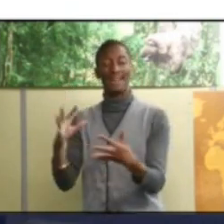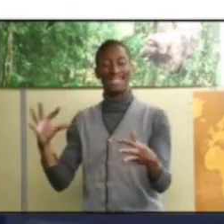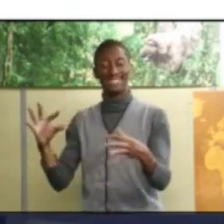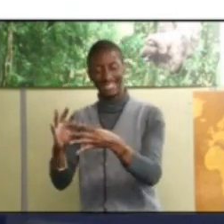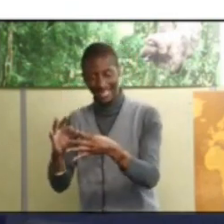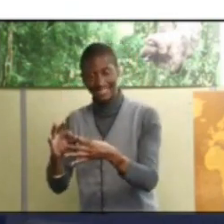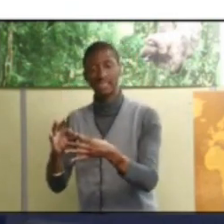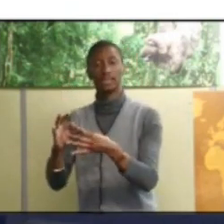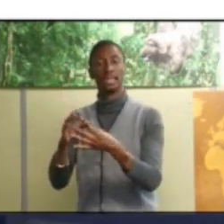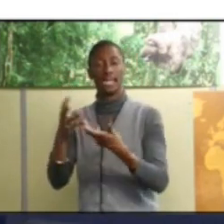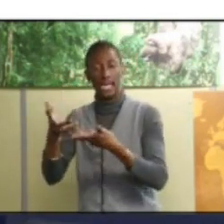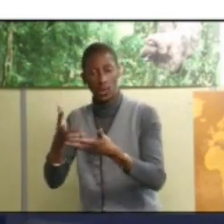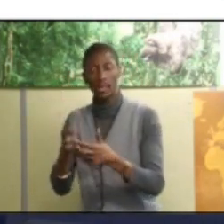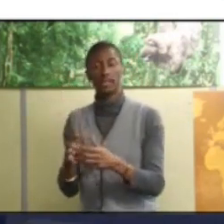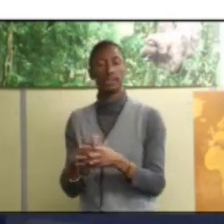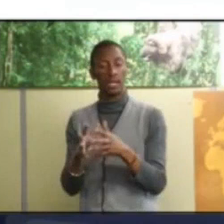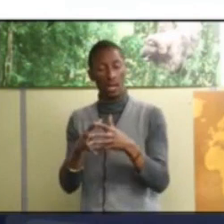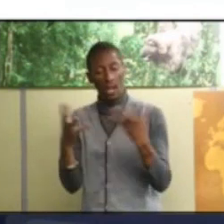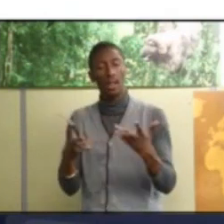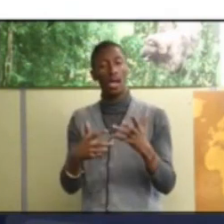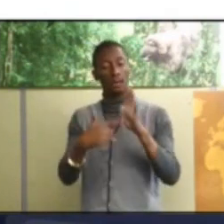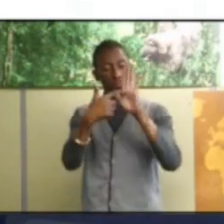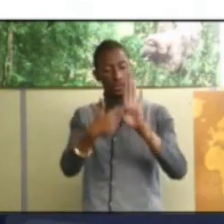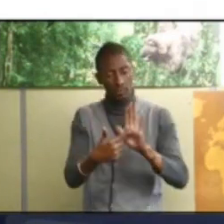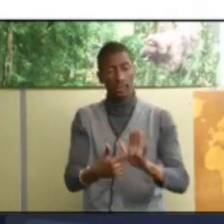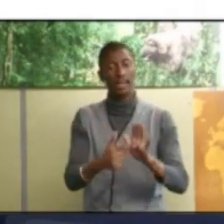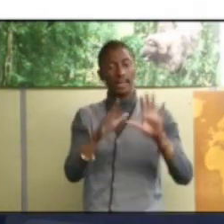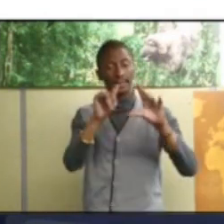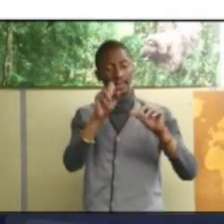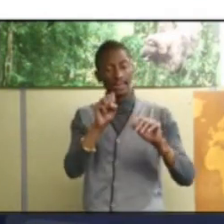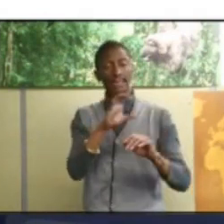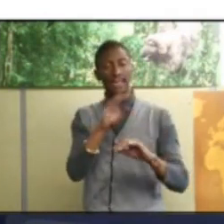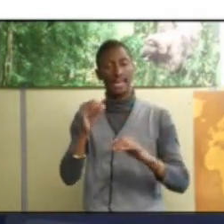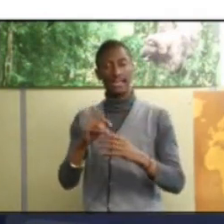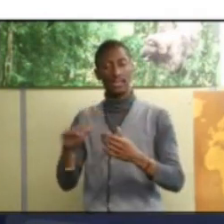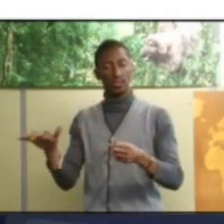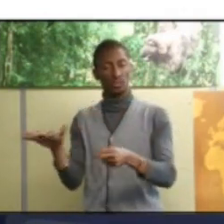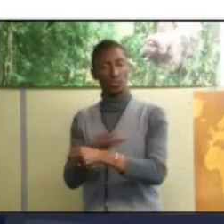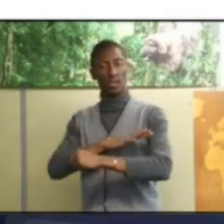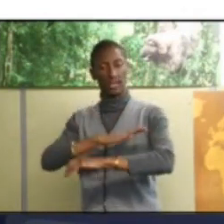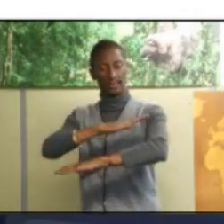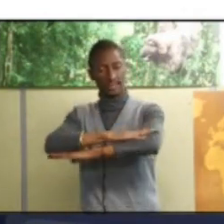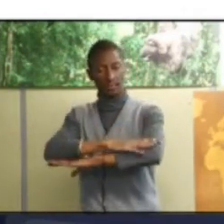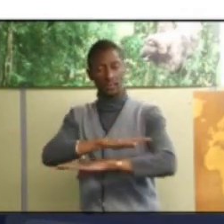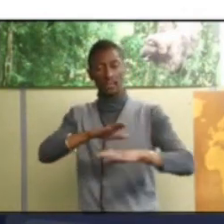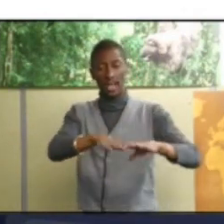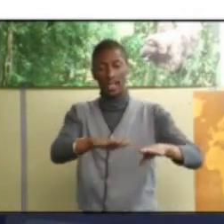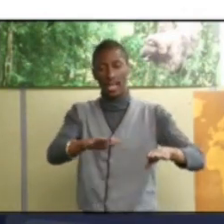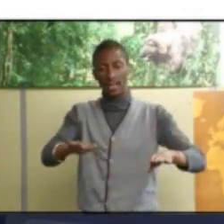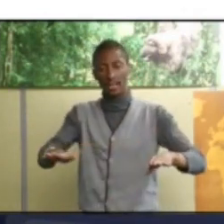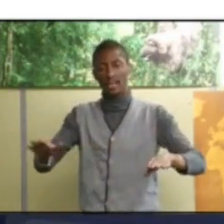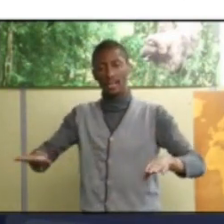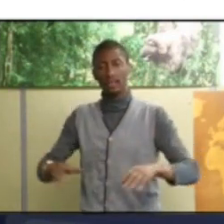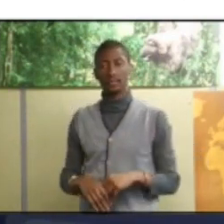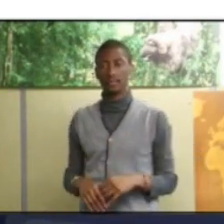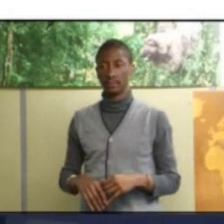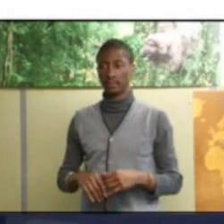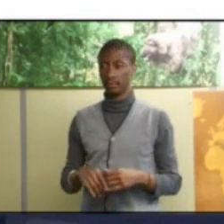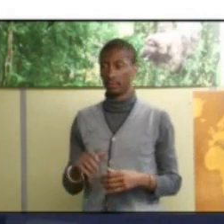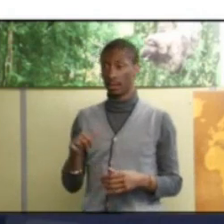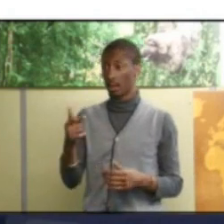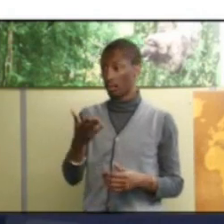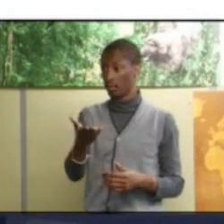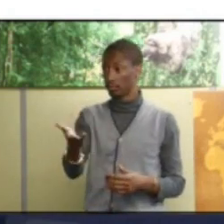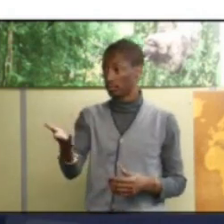of new display cases and solid surface countertops everywhere. So. Anybody else? Because I have one more question.